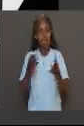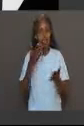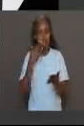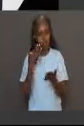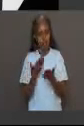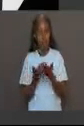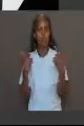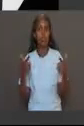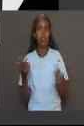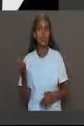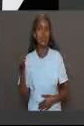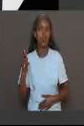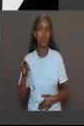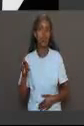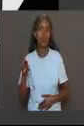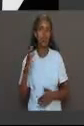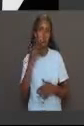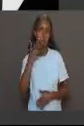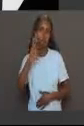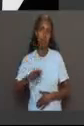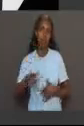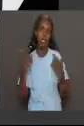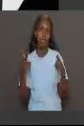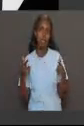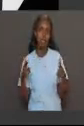luck or bad luck?